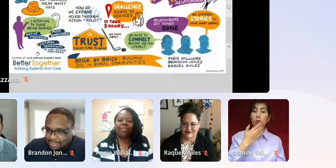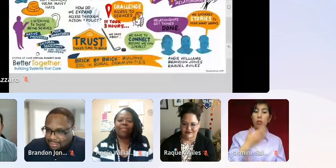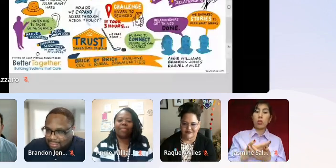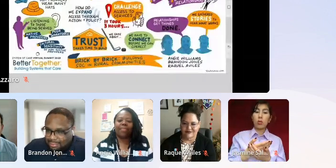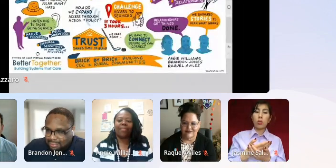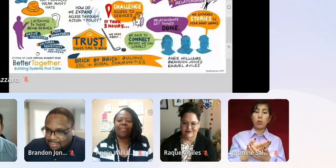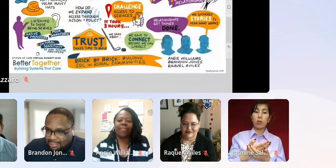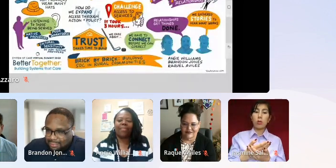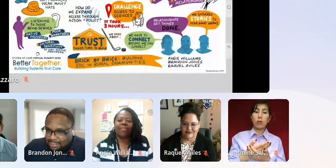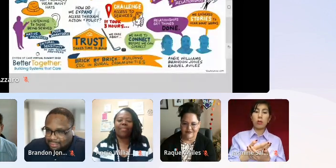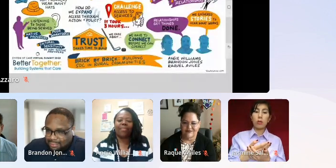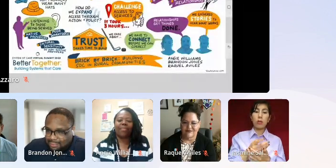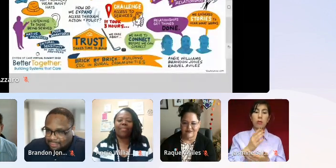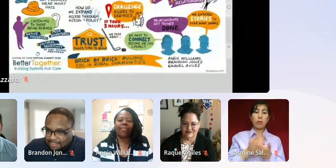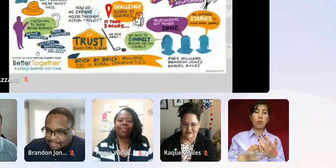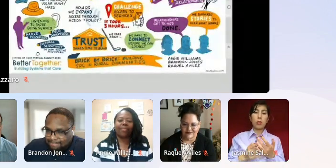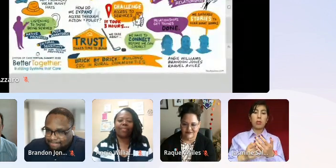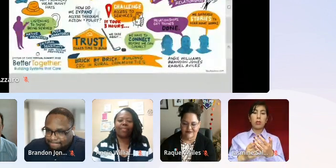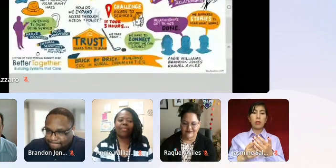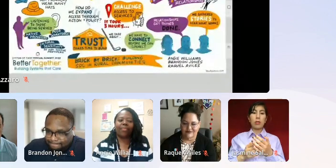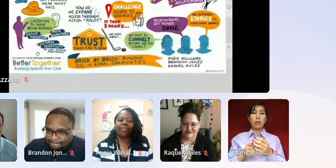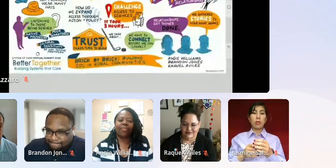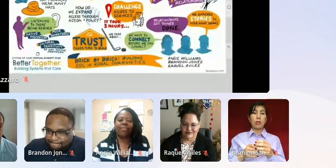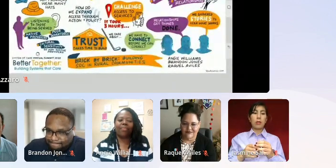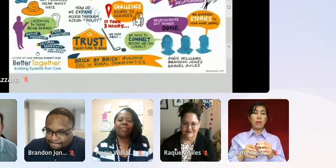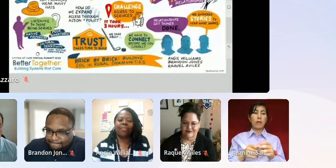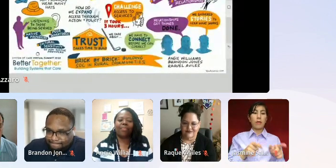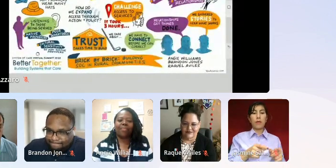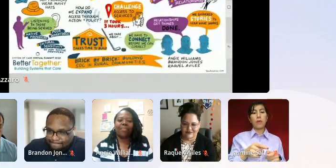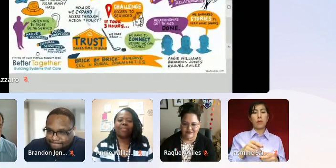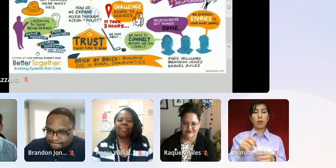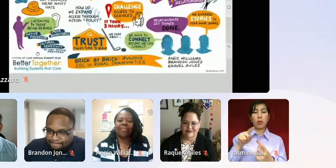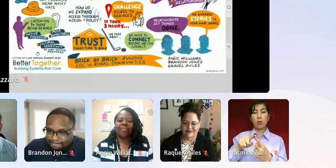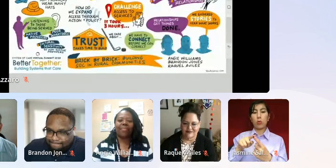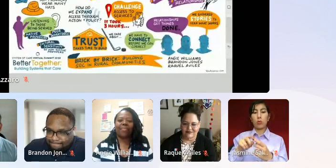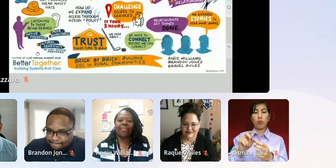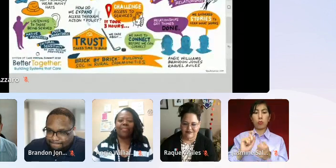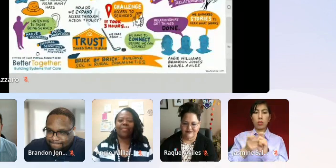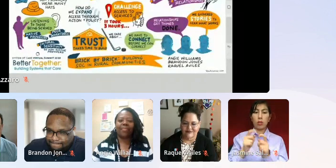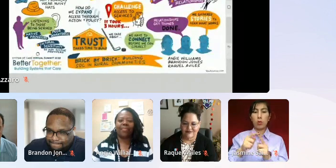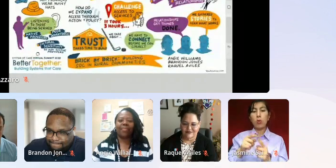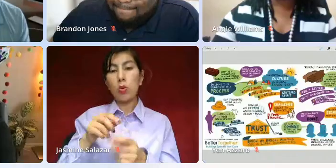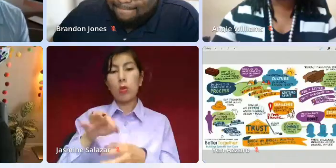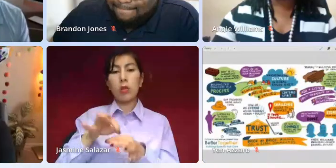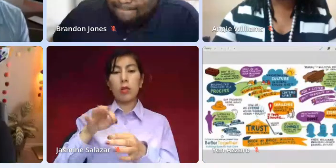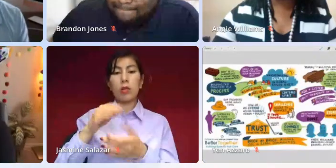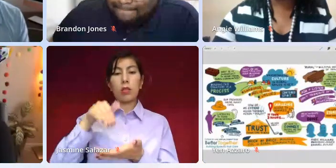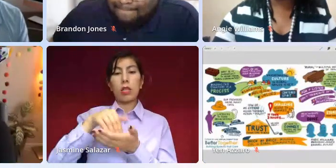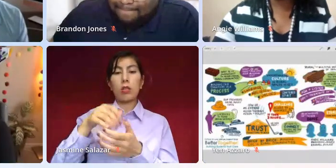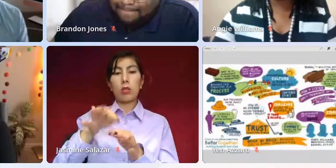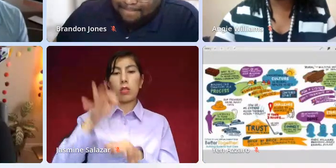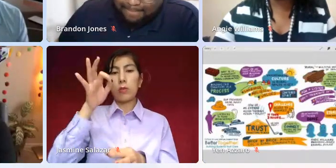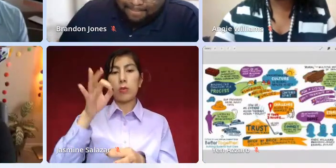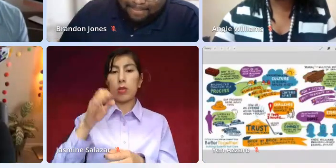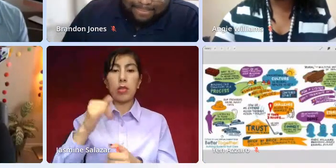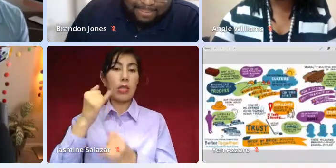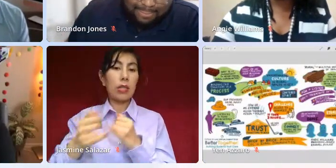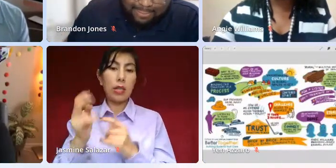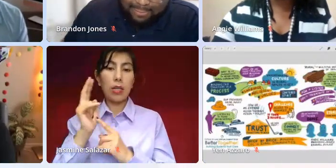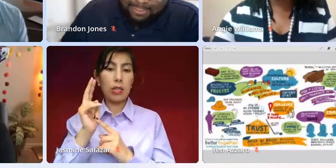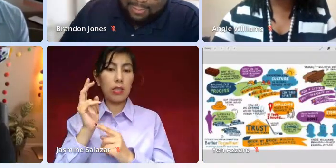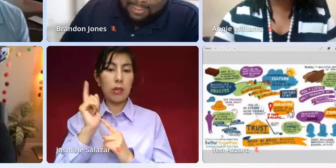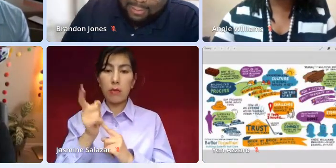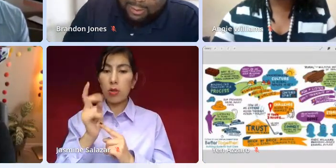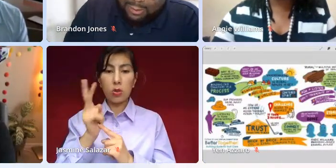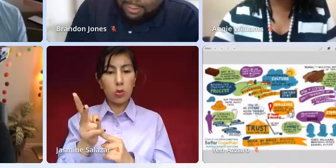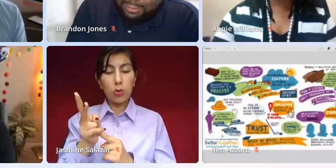here around centered spirit. So love that. I love what you guys have been saying. So in our last minute or two here, and